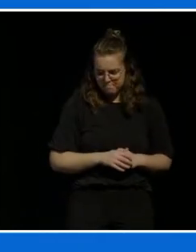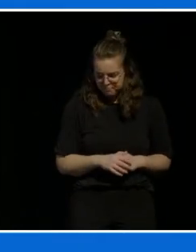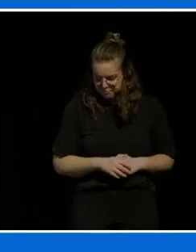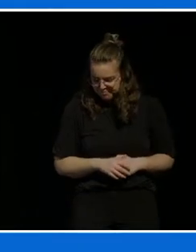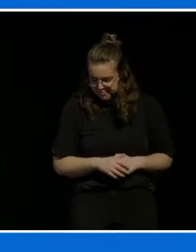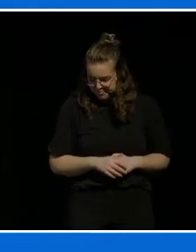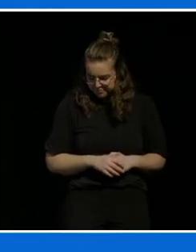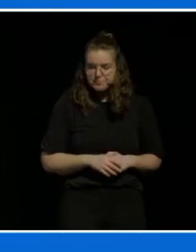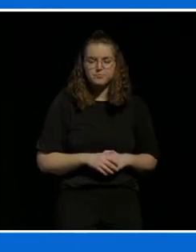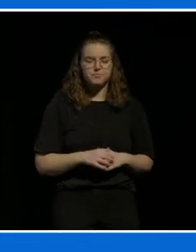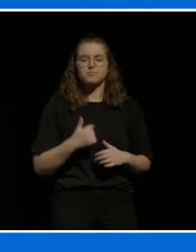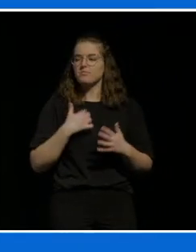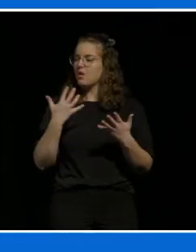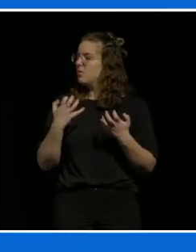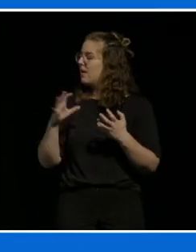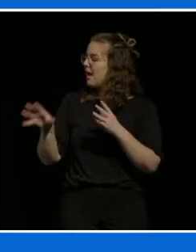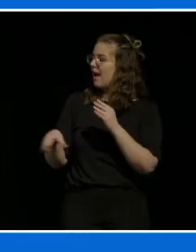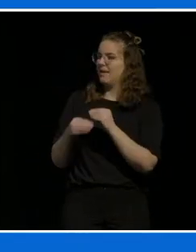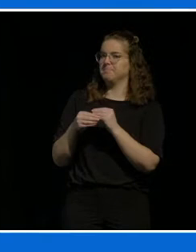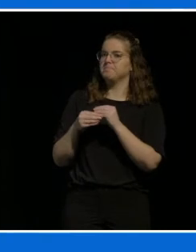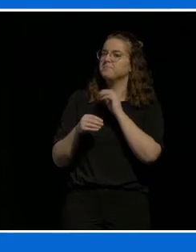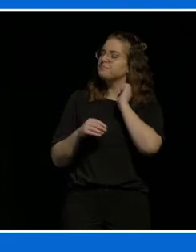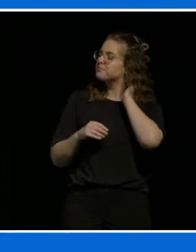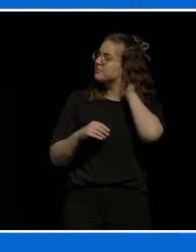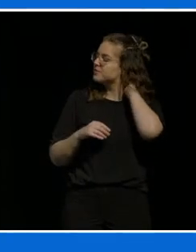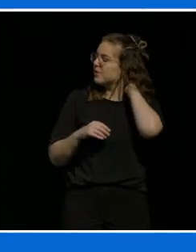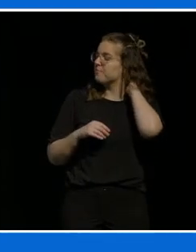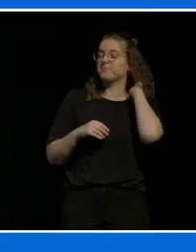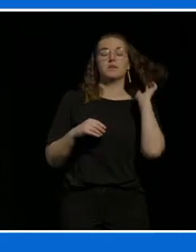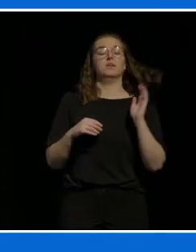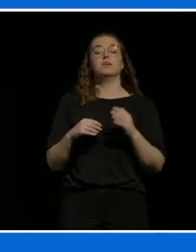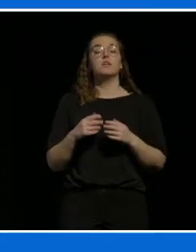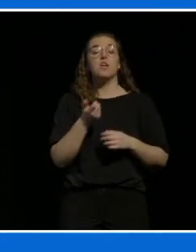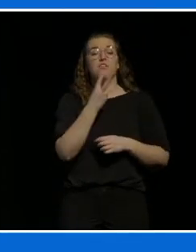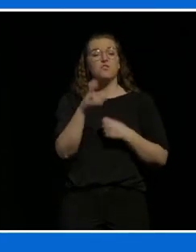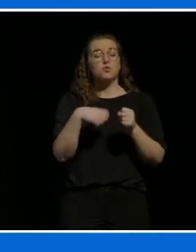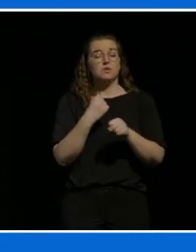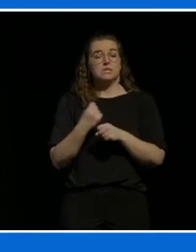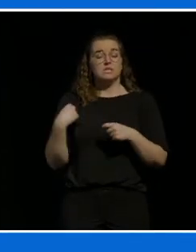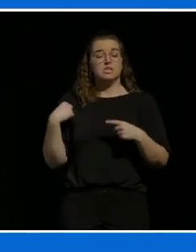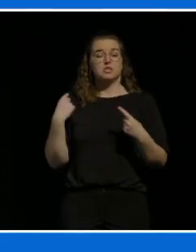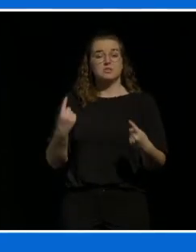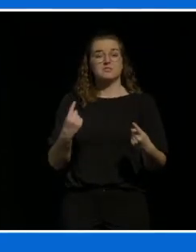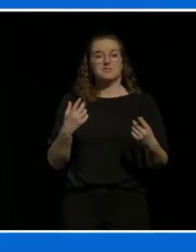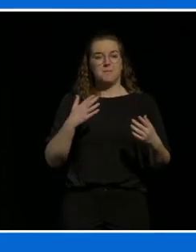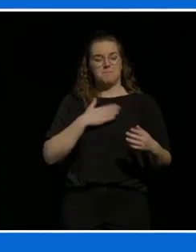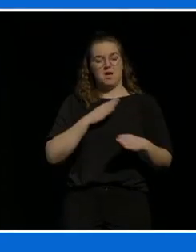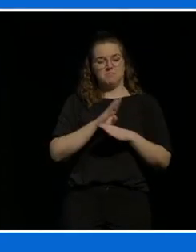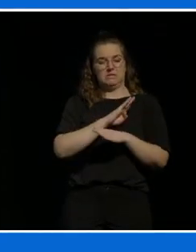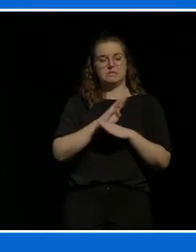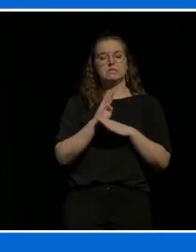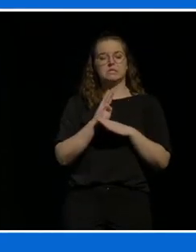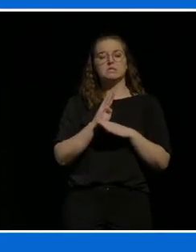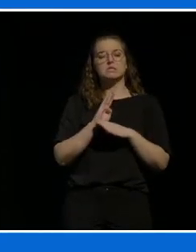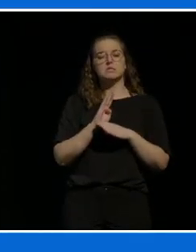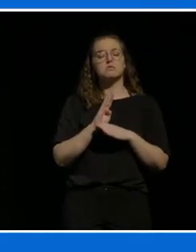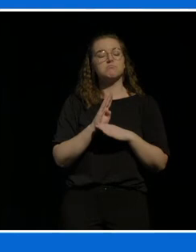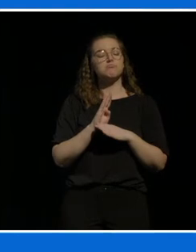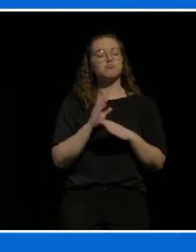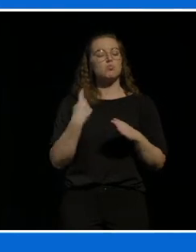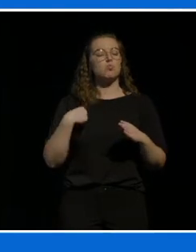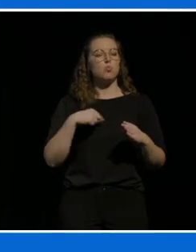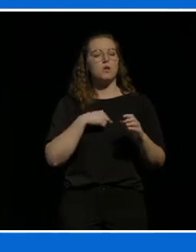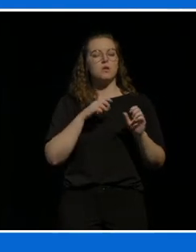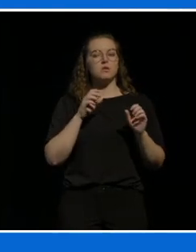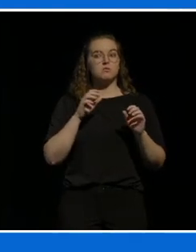I want to add into the action piece a little bit here. So over the last couple years, half the story has been at a position where we have been able to bring our